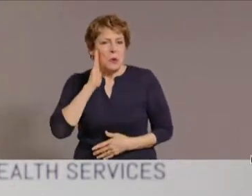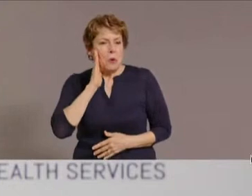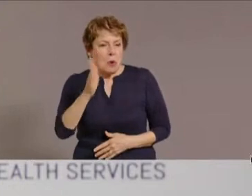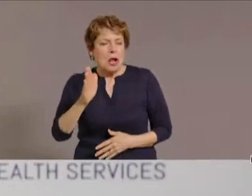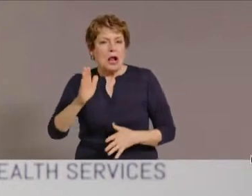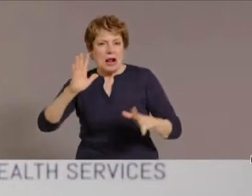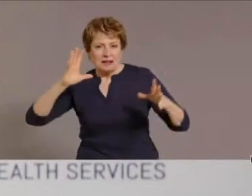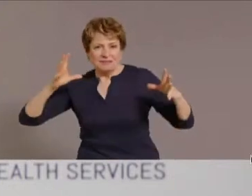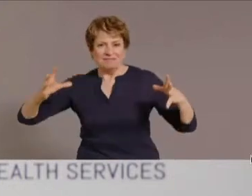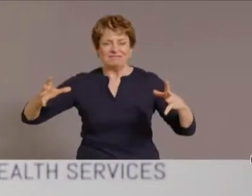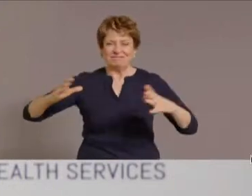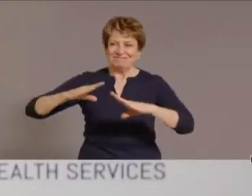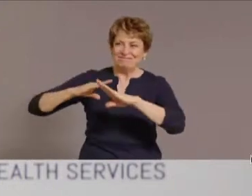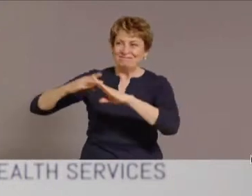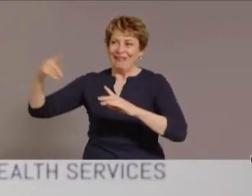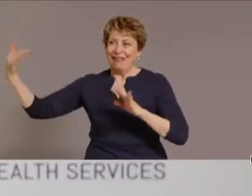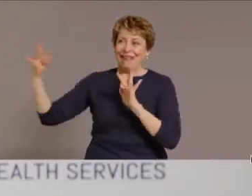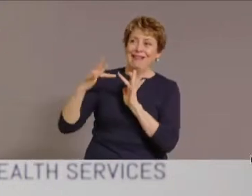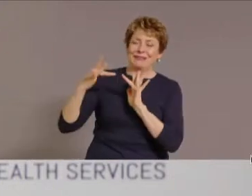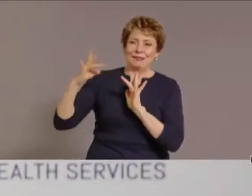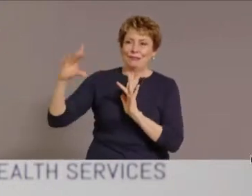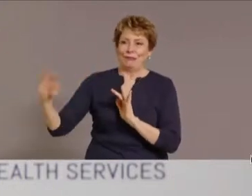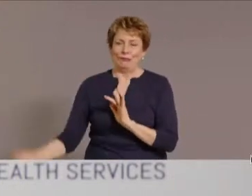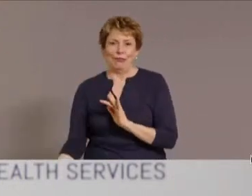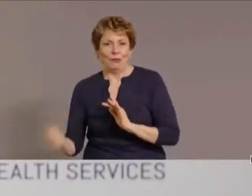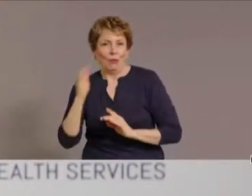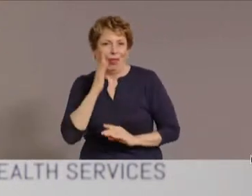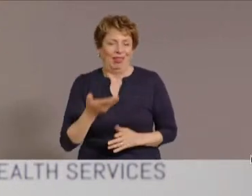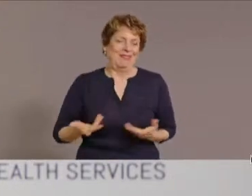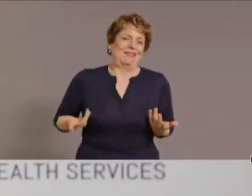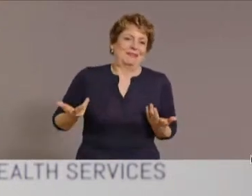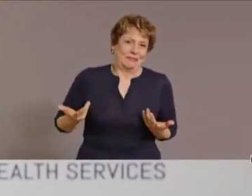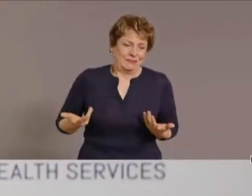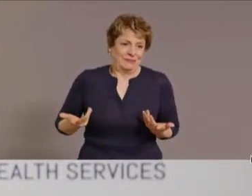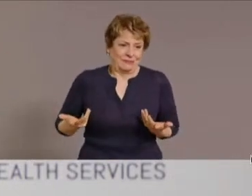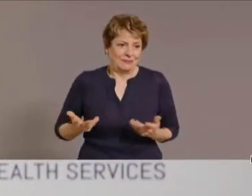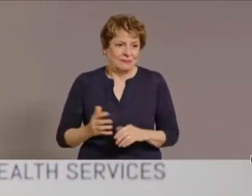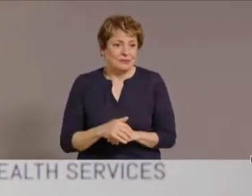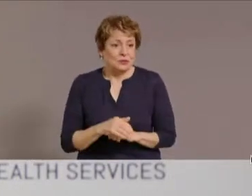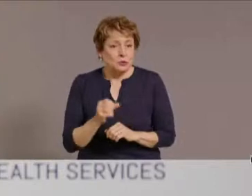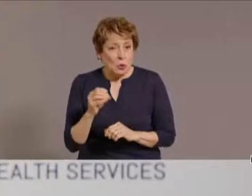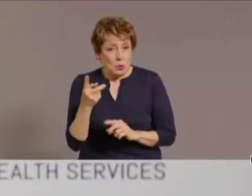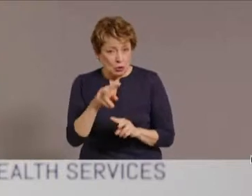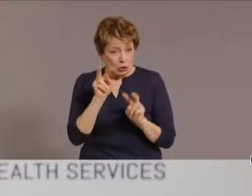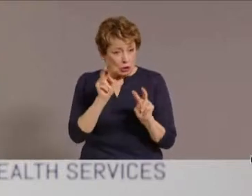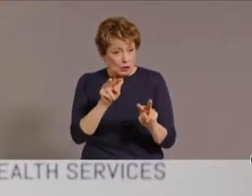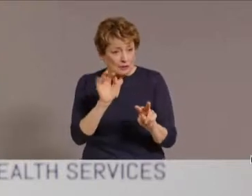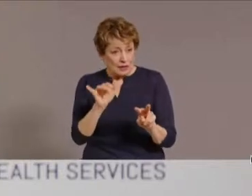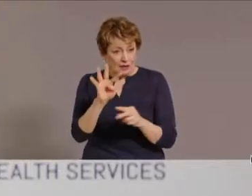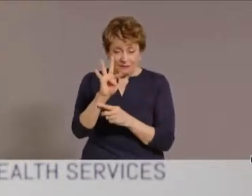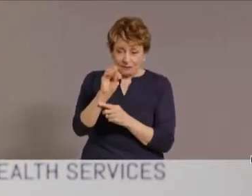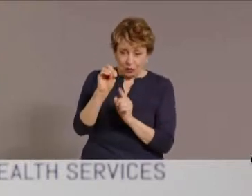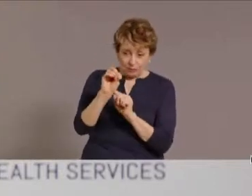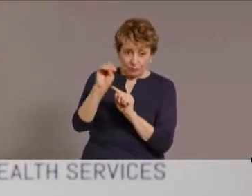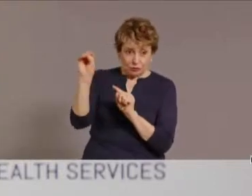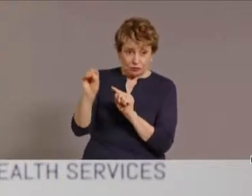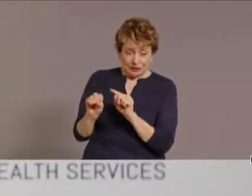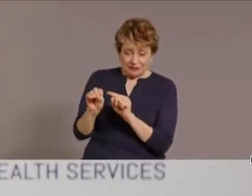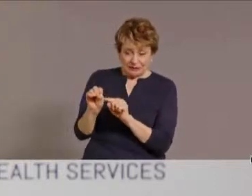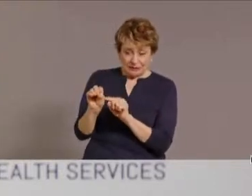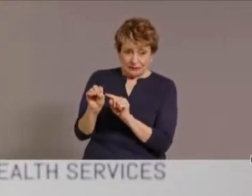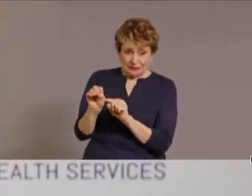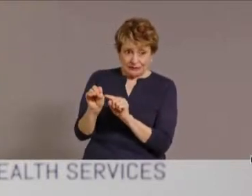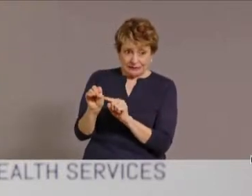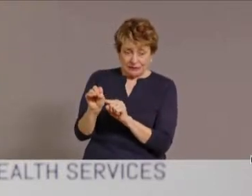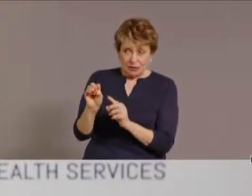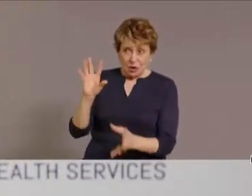our eligible Arizonans, you know, that I think that 40% is out of the full population of